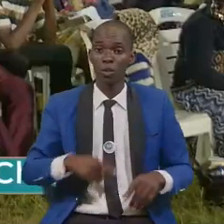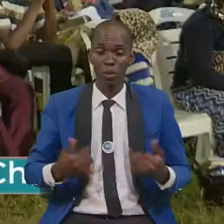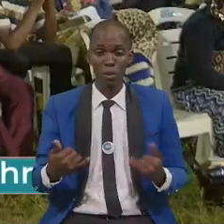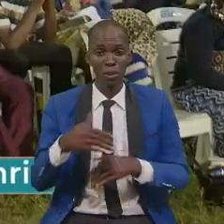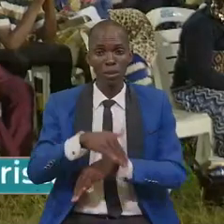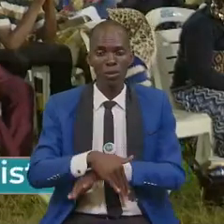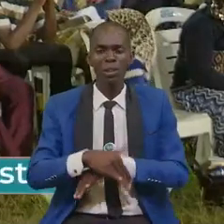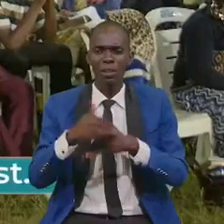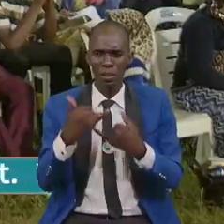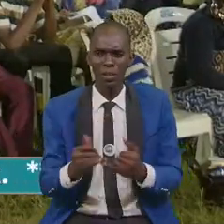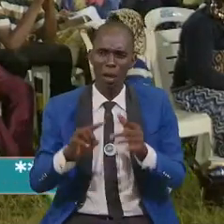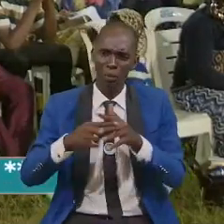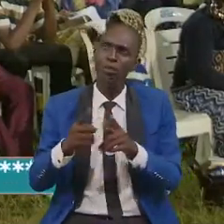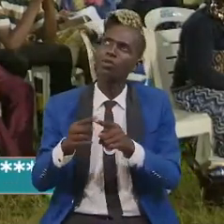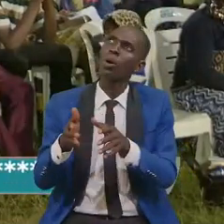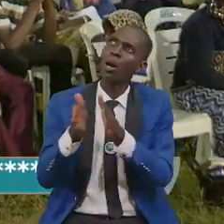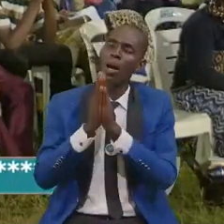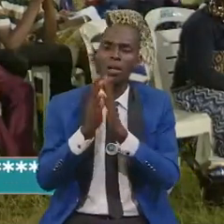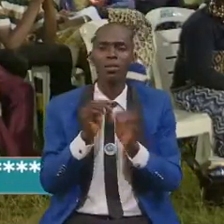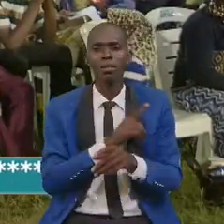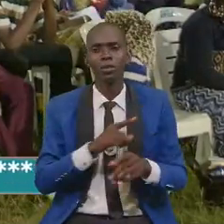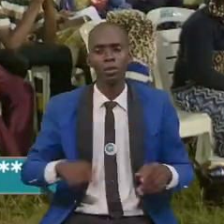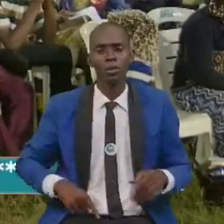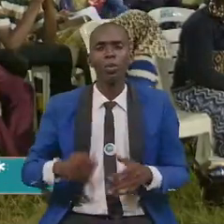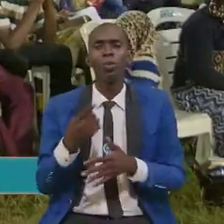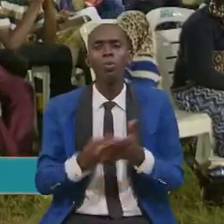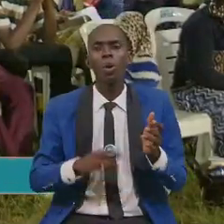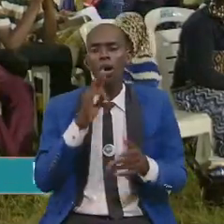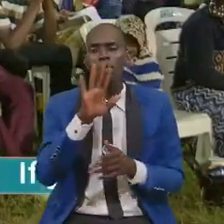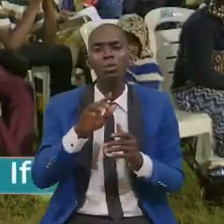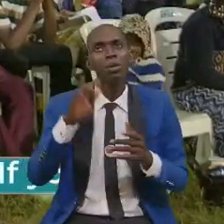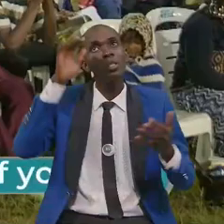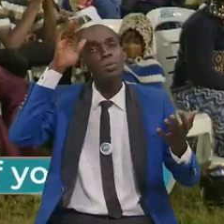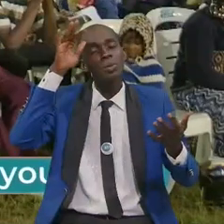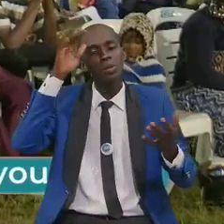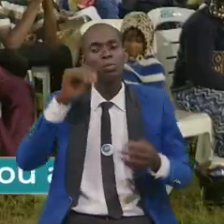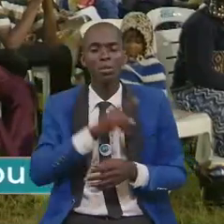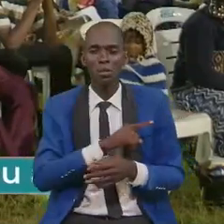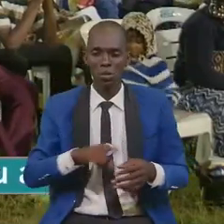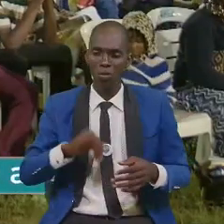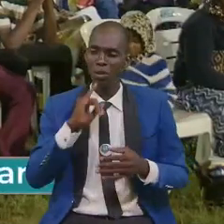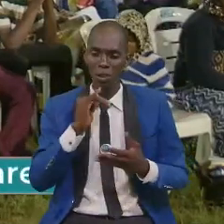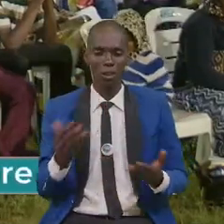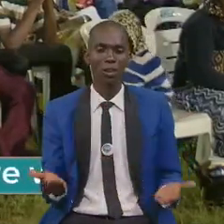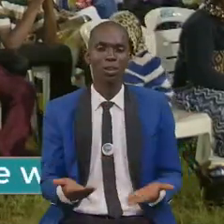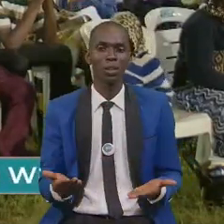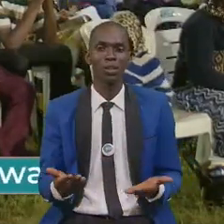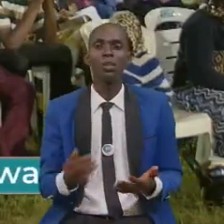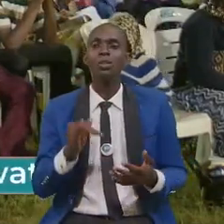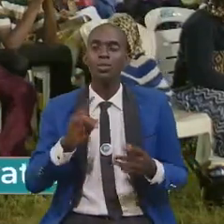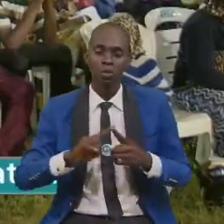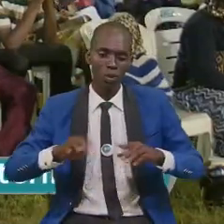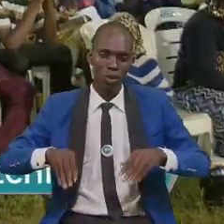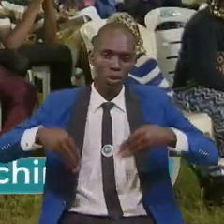time of expectations, great expectations. And the Lord is here to fulfill all